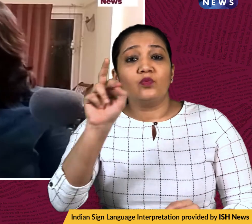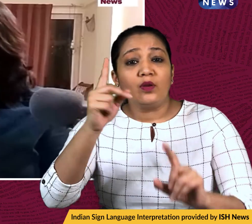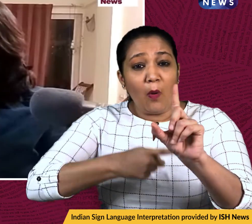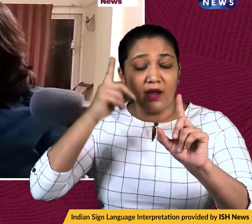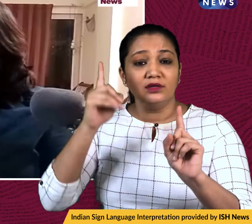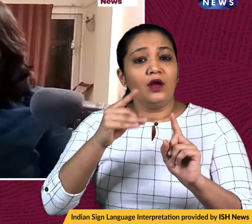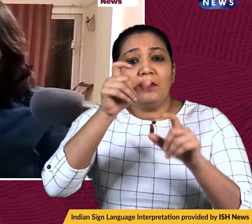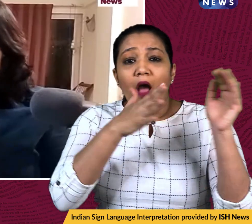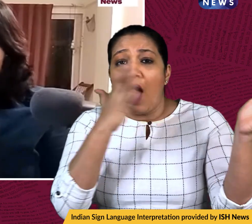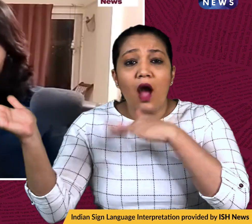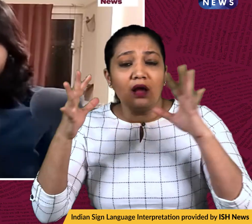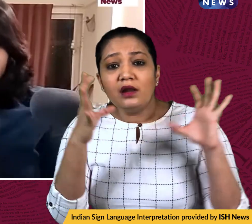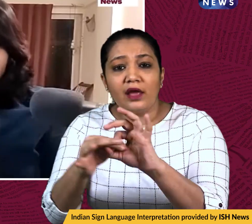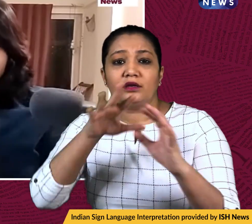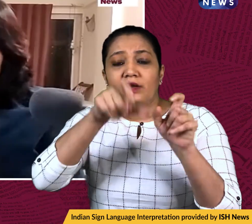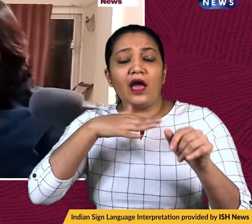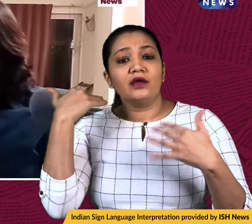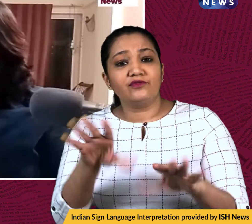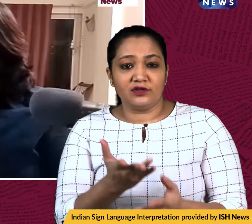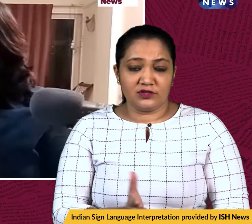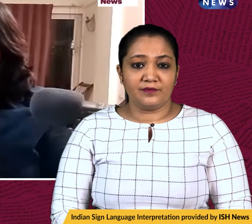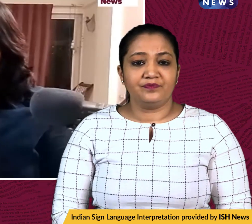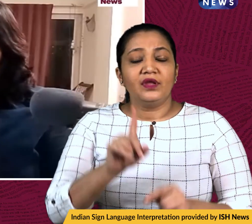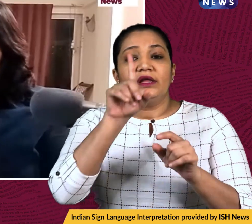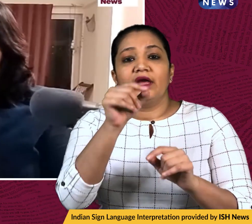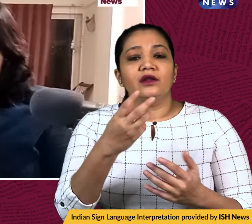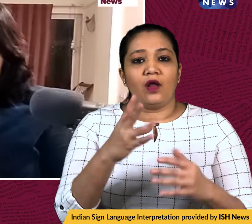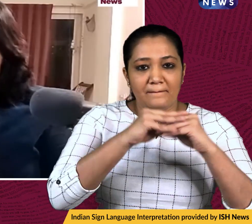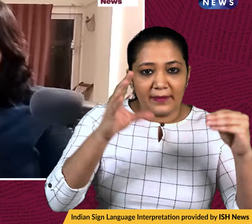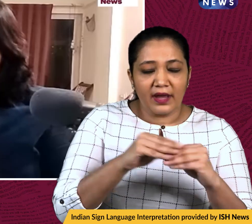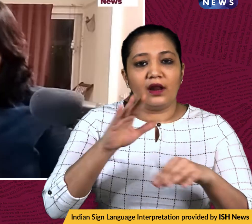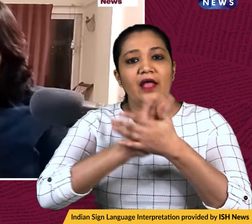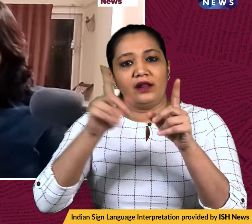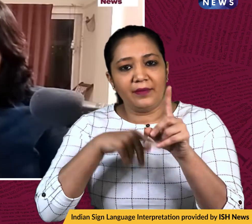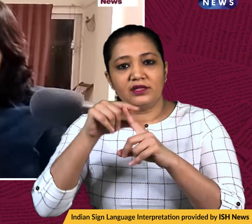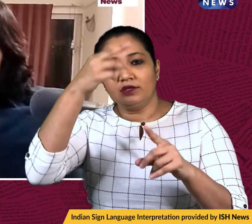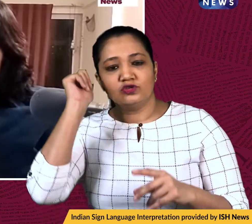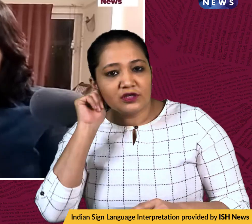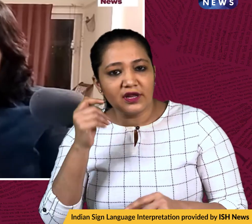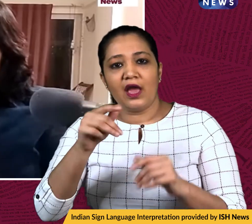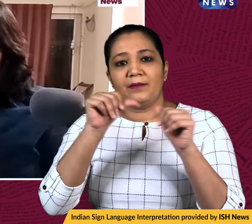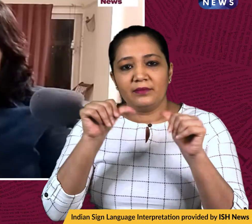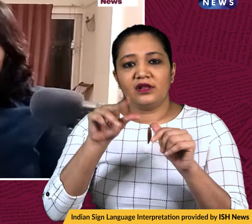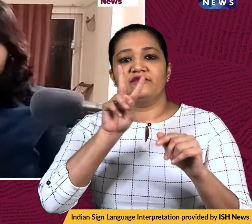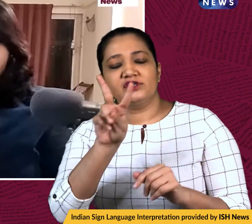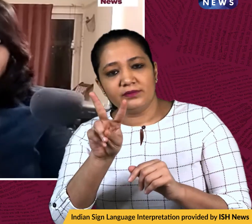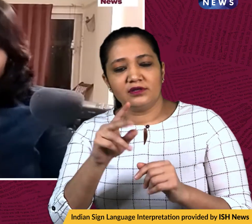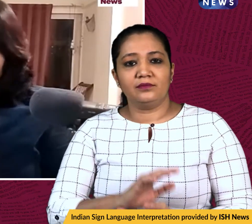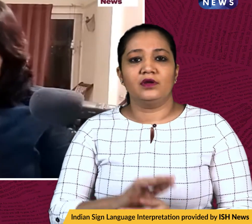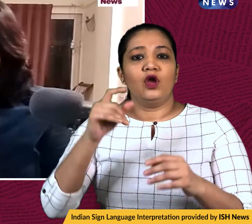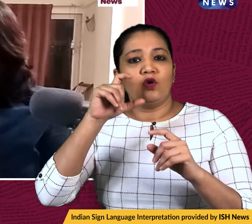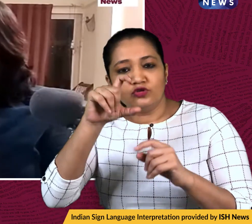2020. Air pollution data from these 10 cities, and these 10 cities are Bengaluru, Hyderabad, Chennai, Amravati,